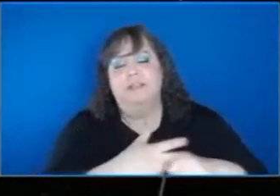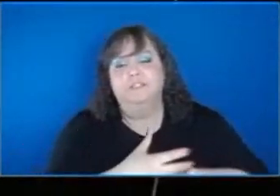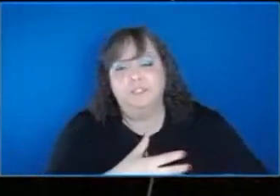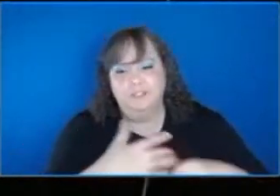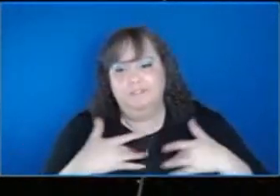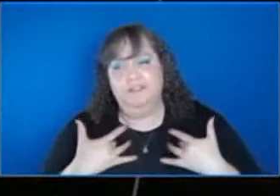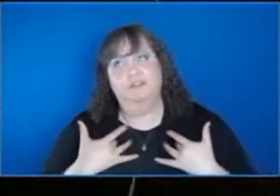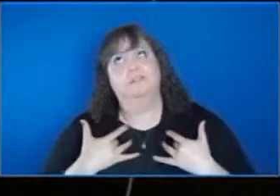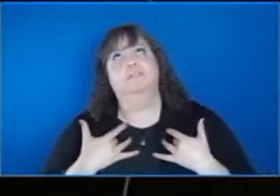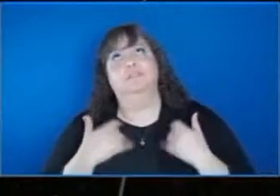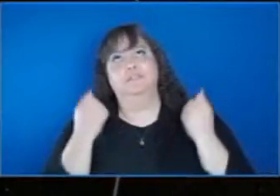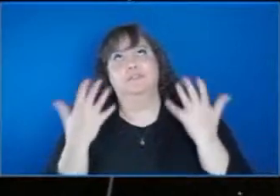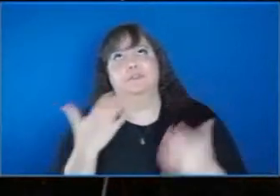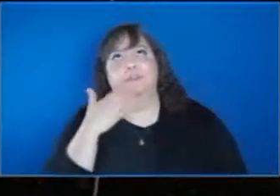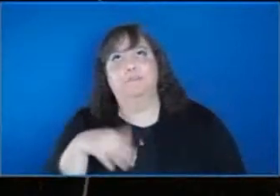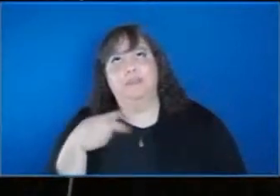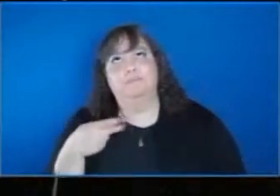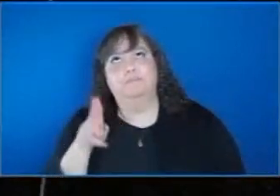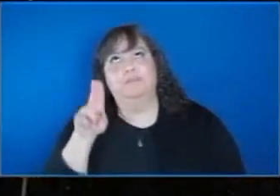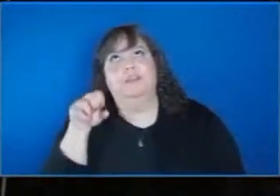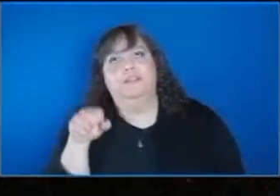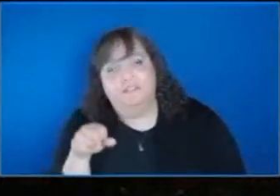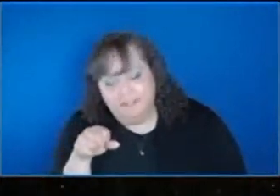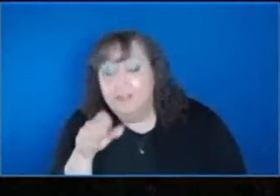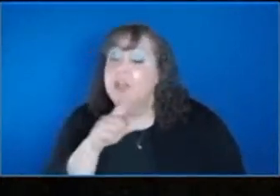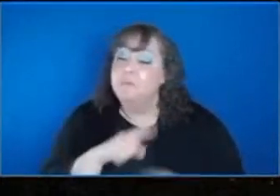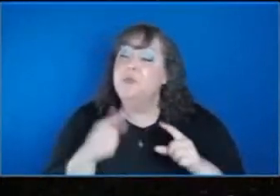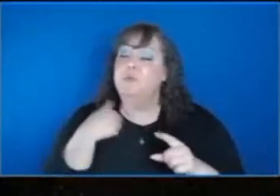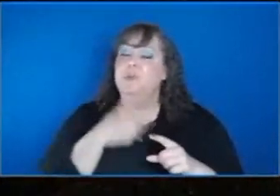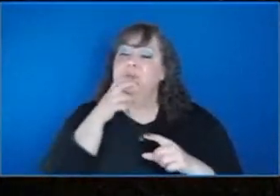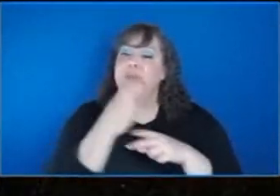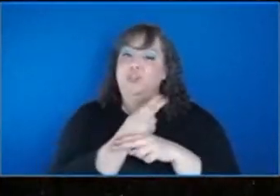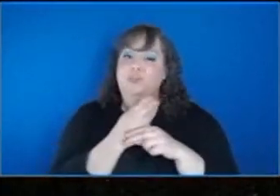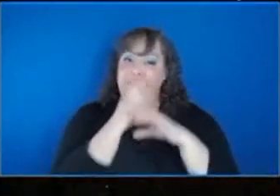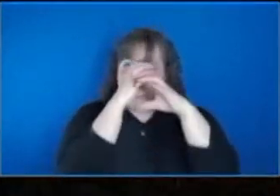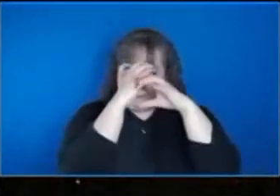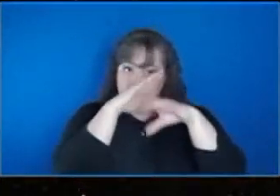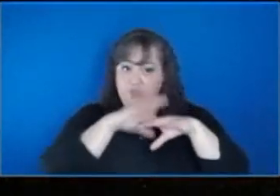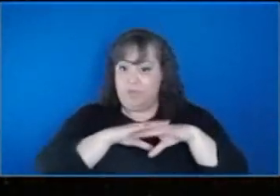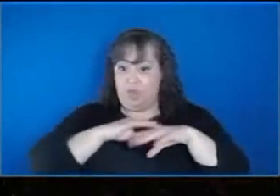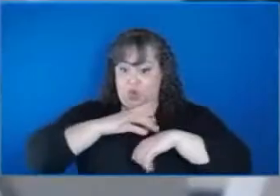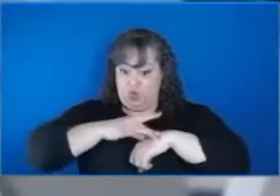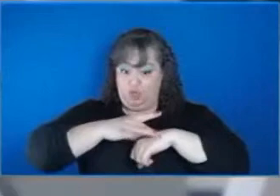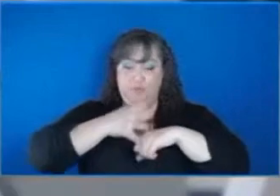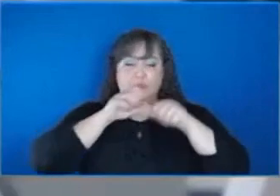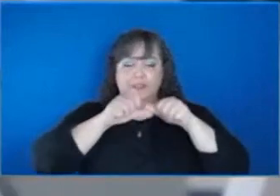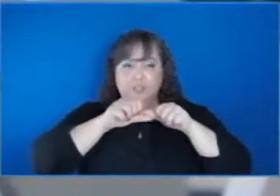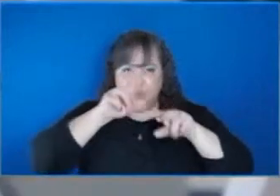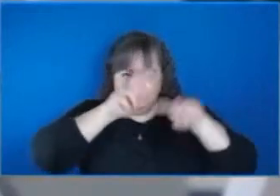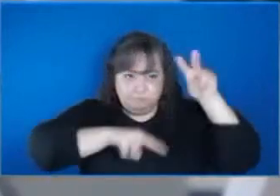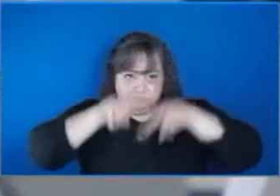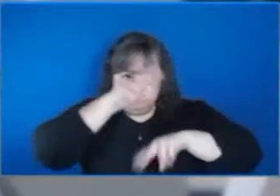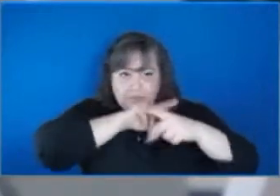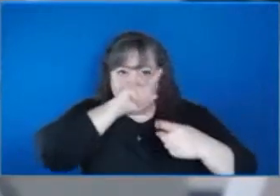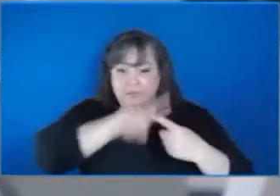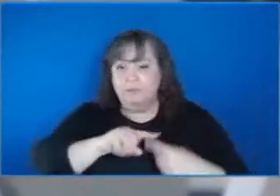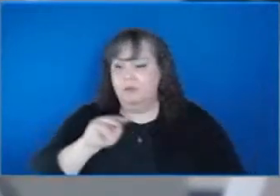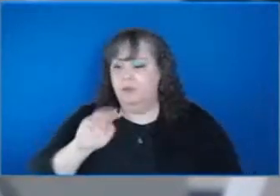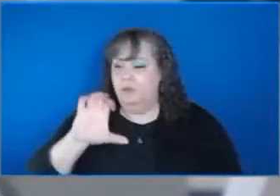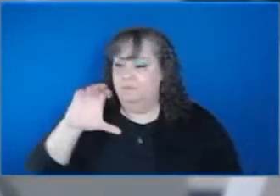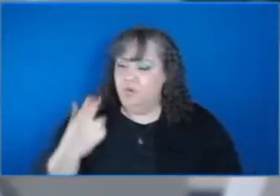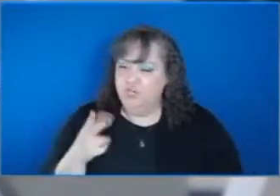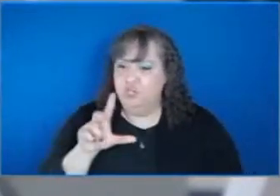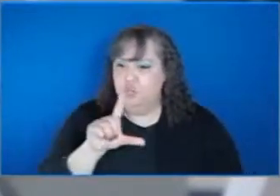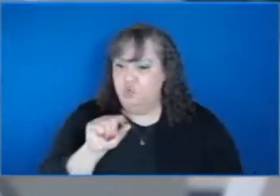then we'll use the telescopes on the Earth. We'll actually continue observing until around March of 2023, even, because we're timing this